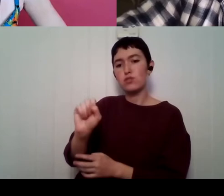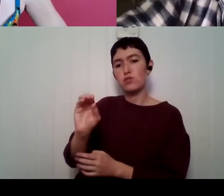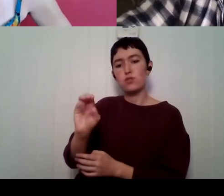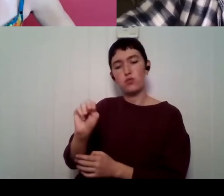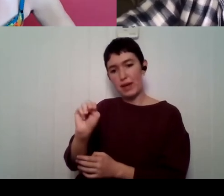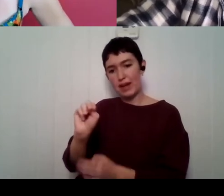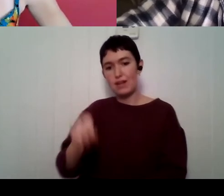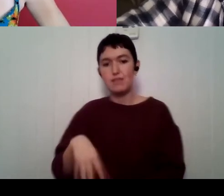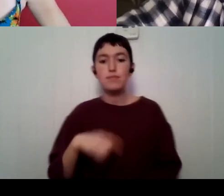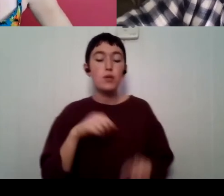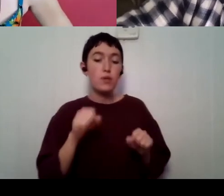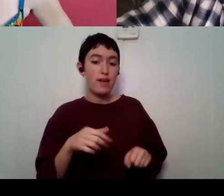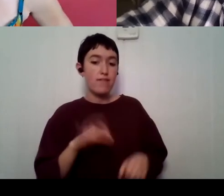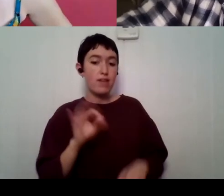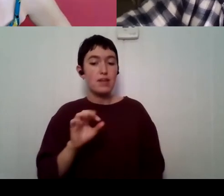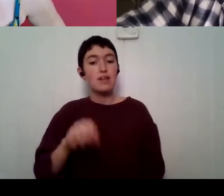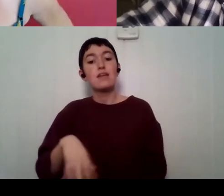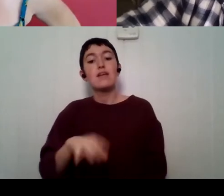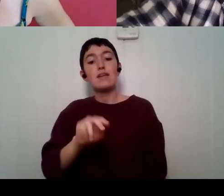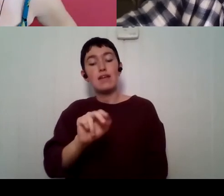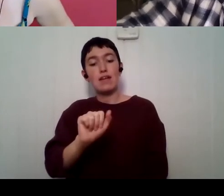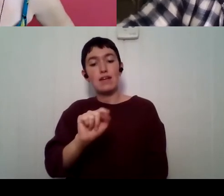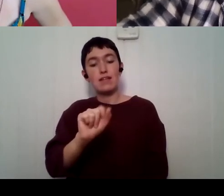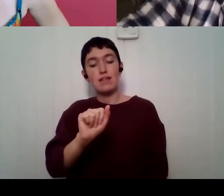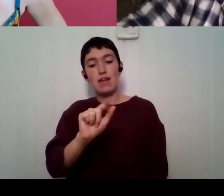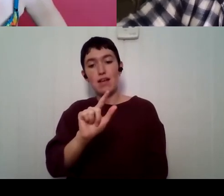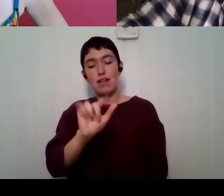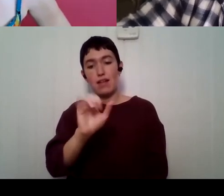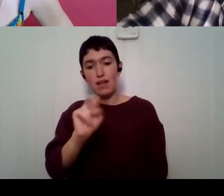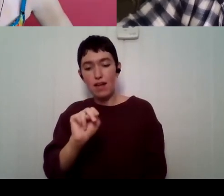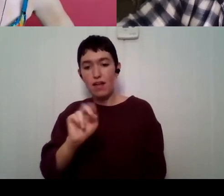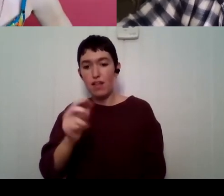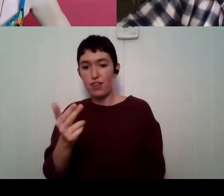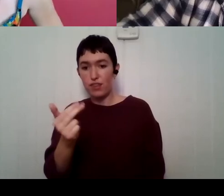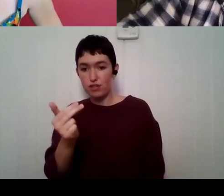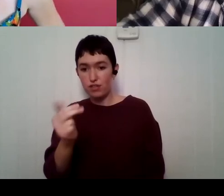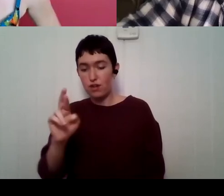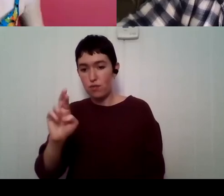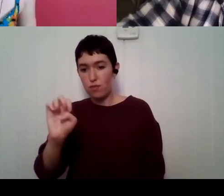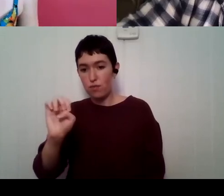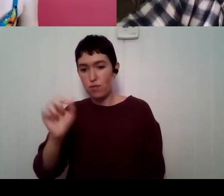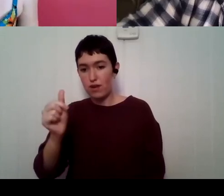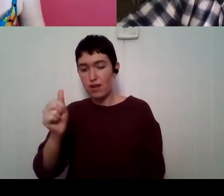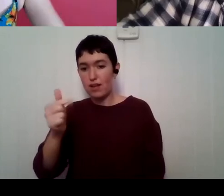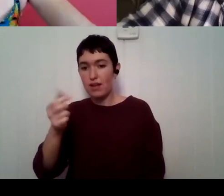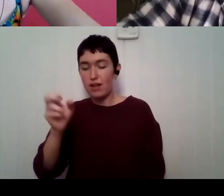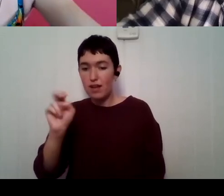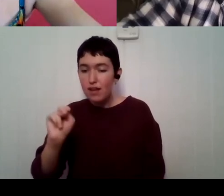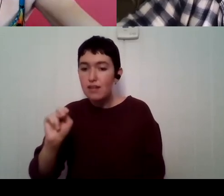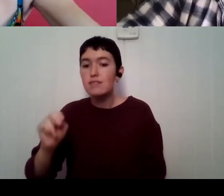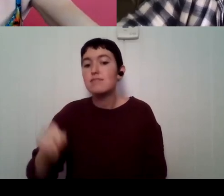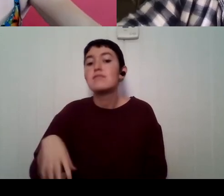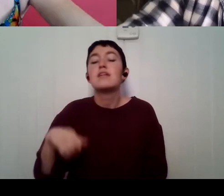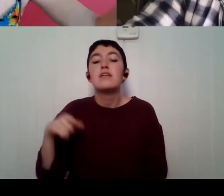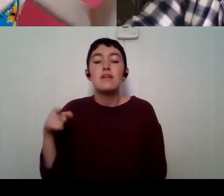at Natalia Reagan on Twitter and on Instagram. I have a TikTok at Behold Natalia, which has a lot of primate videos. I'm hopefully